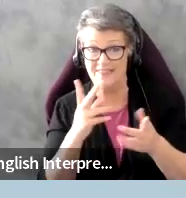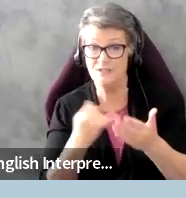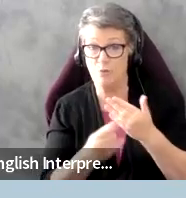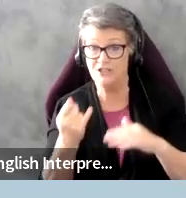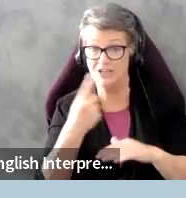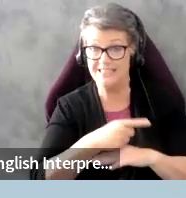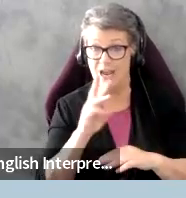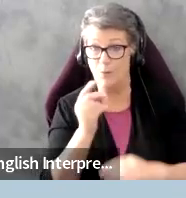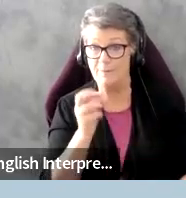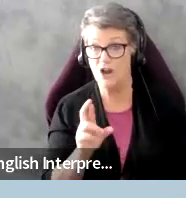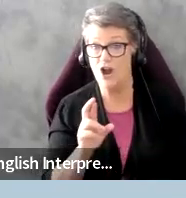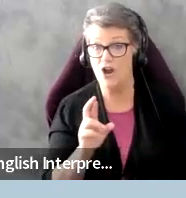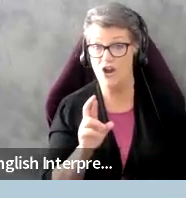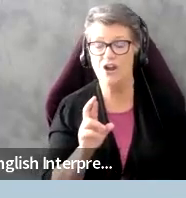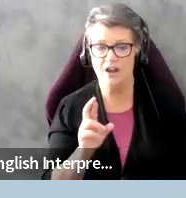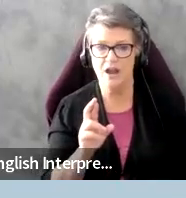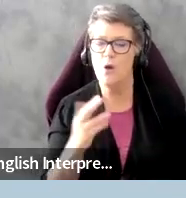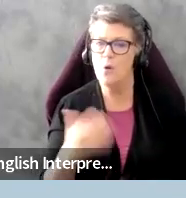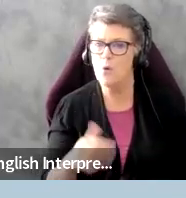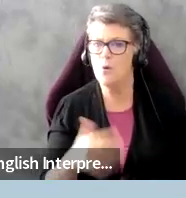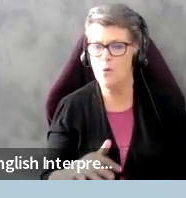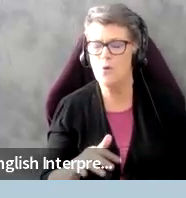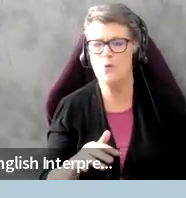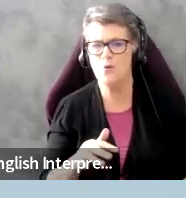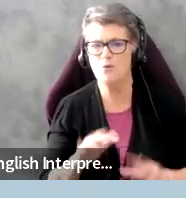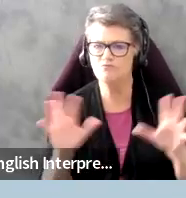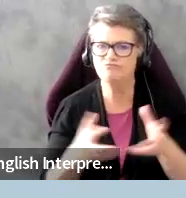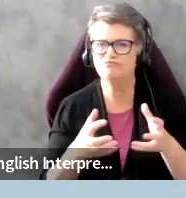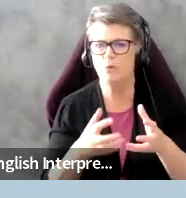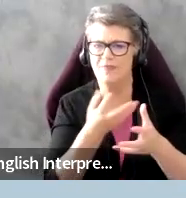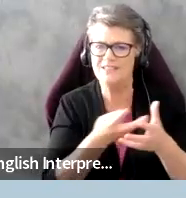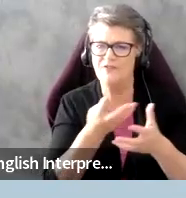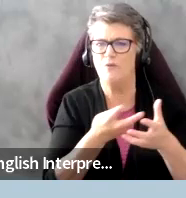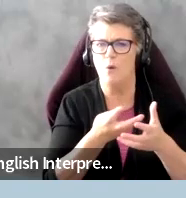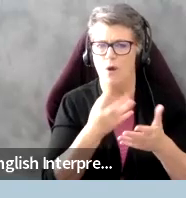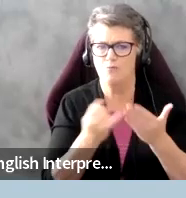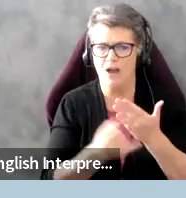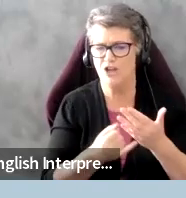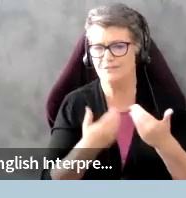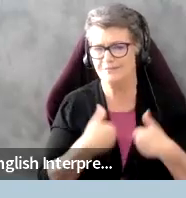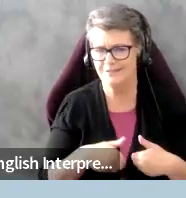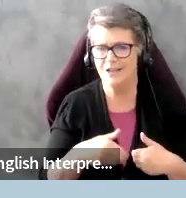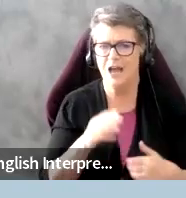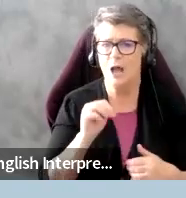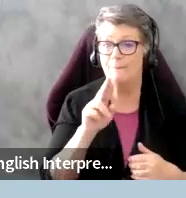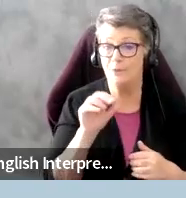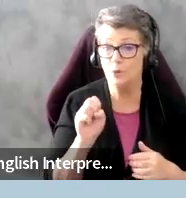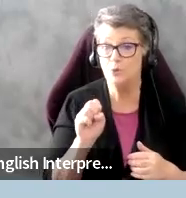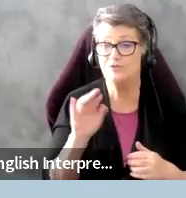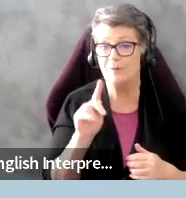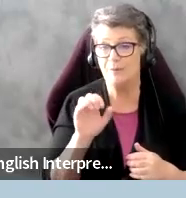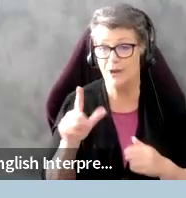this webinar series, has been a collaboration with these 4 projects. Yours truly, Project Muse out of Imperial